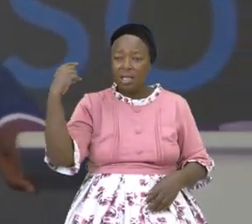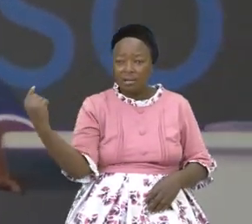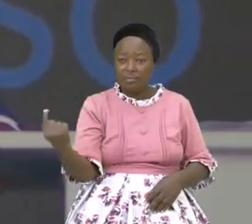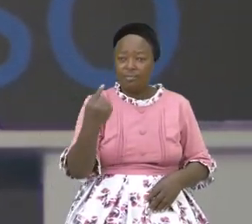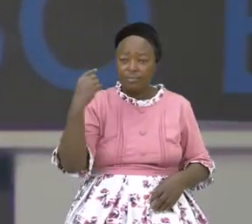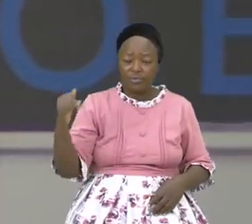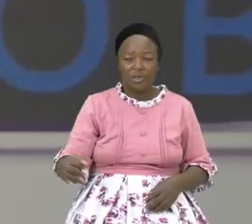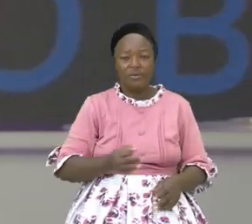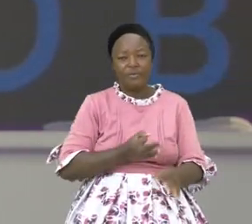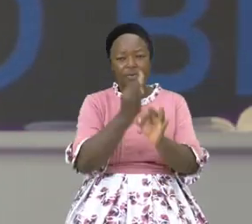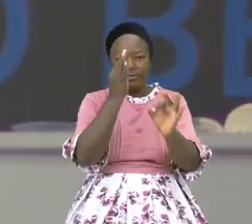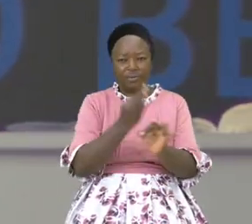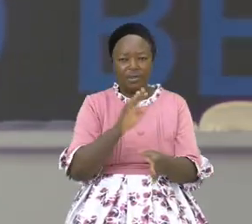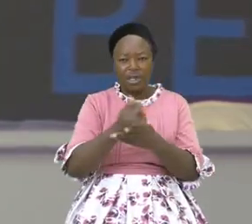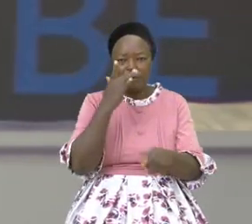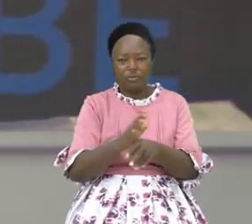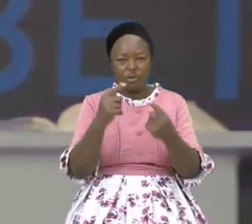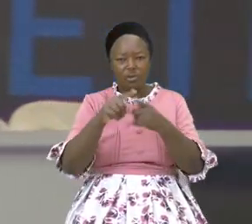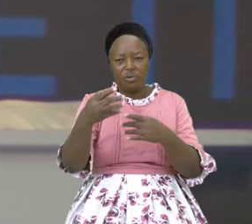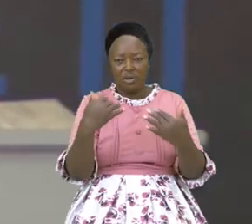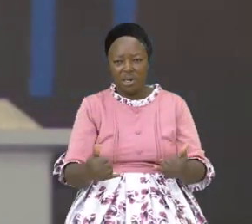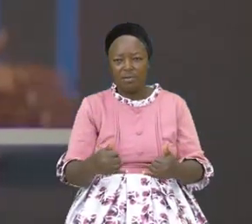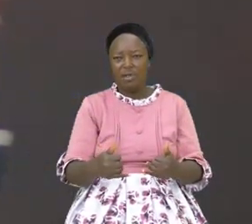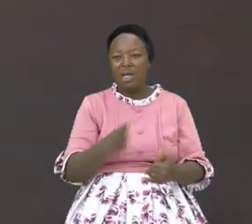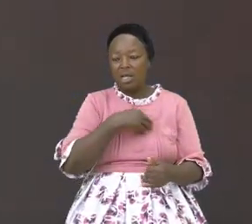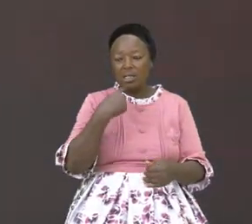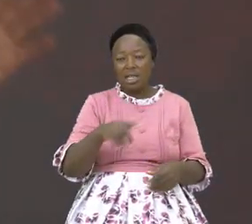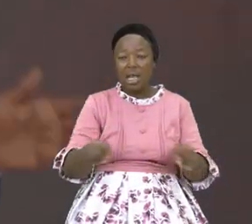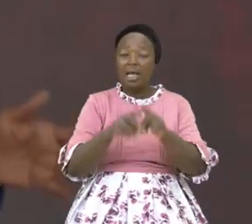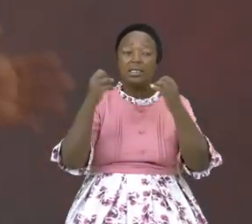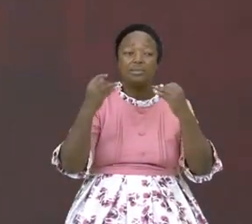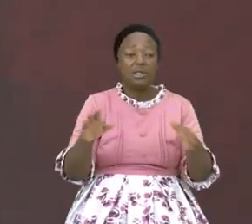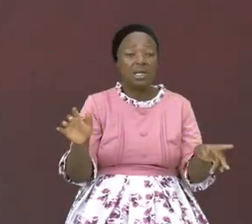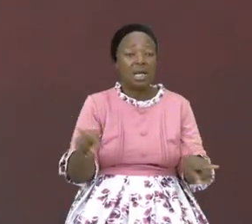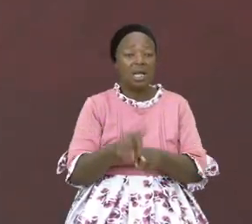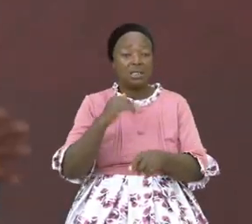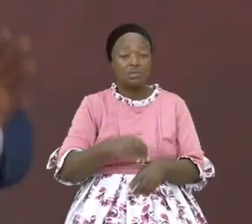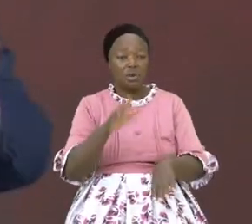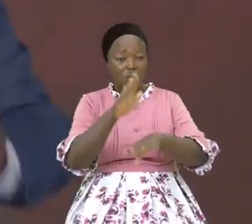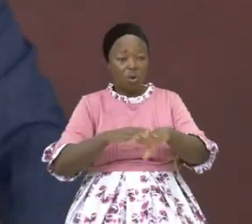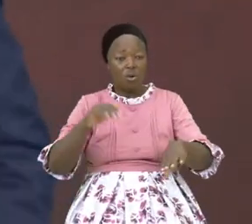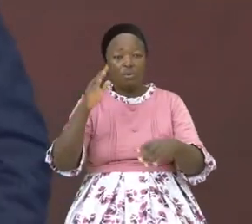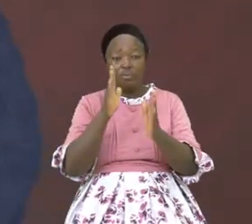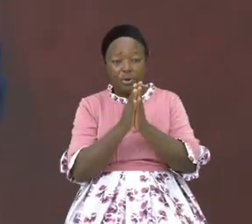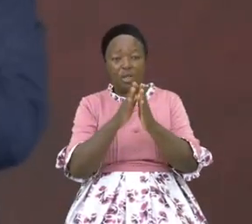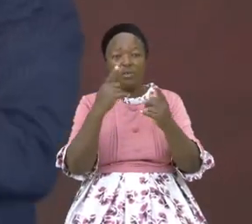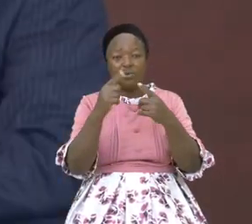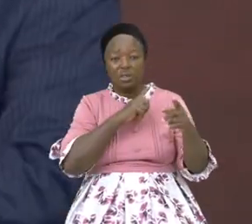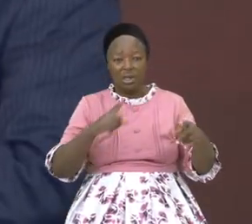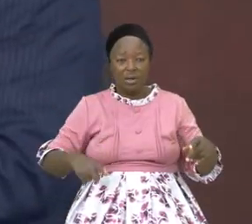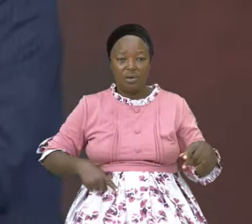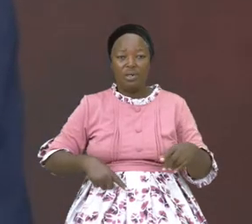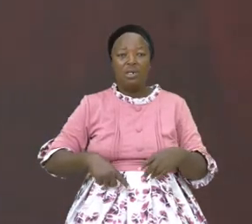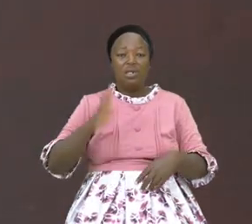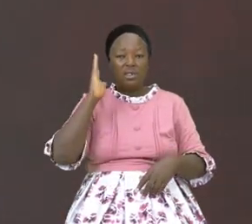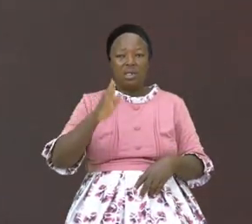will come to you right now. And you say to as many as will call on the Lord our God. Let's come to point